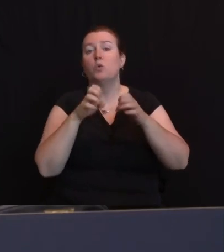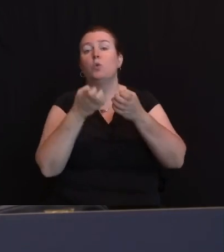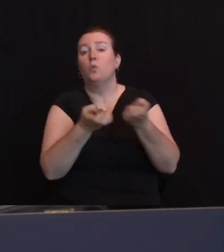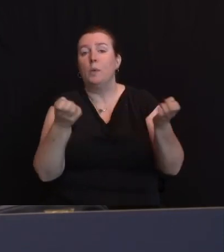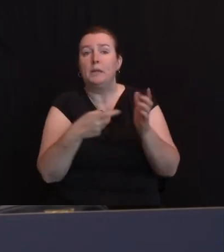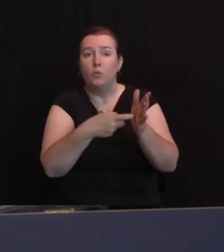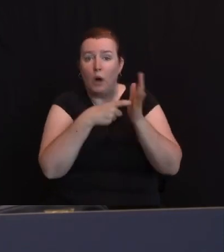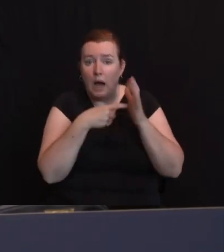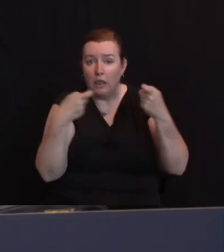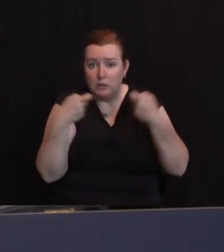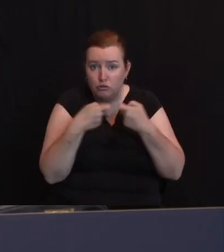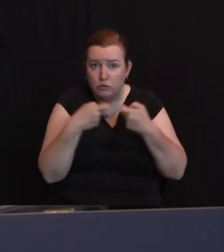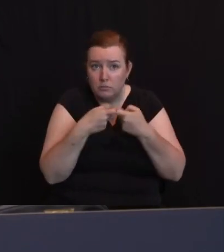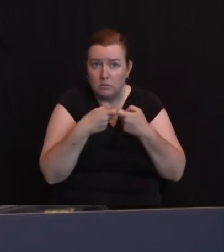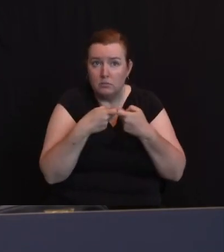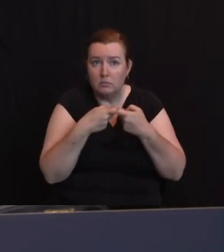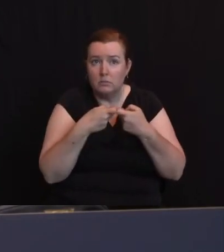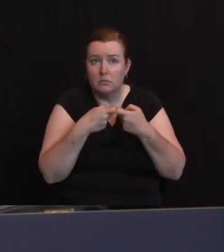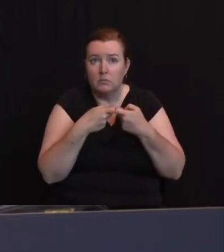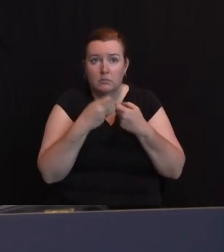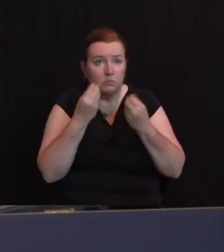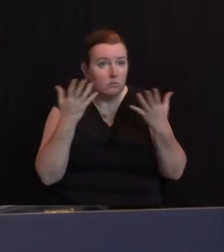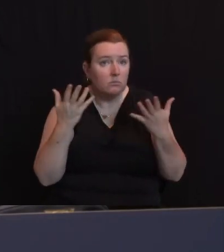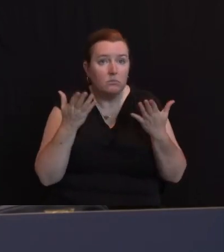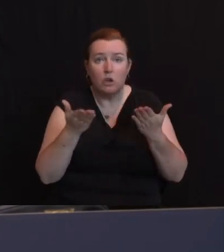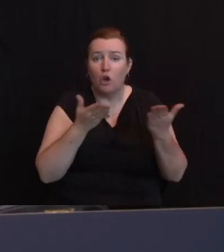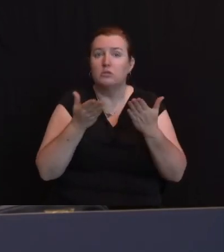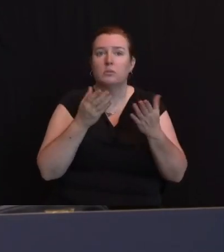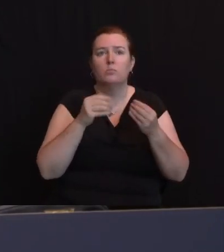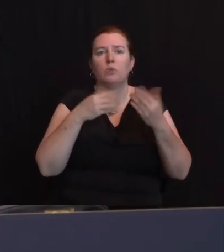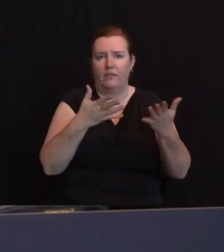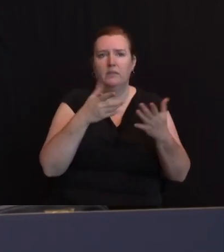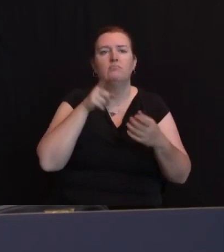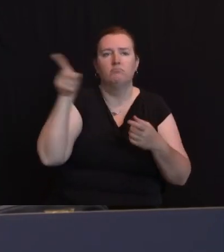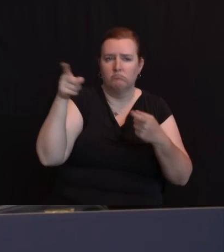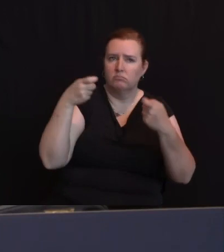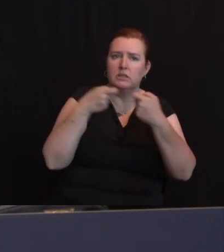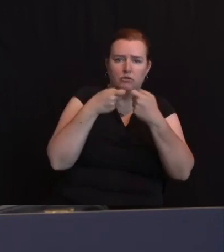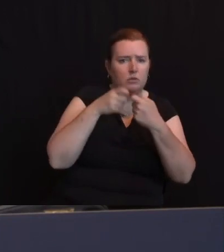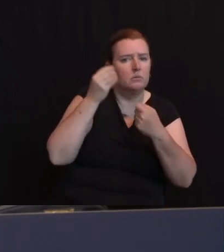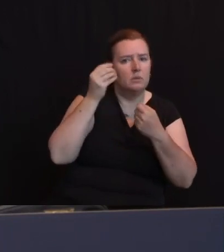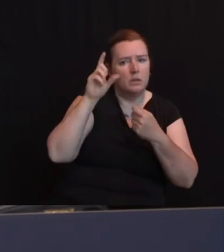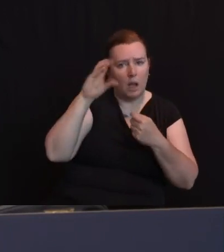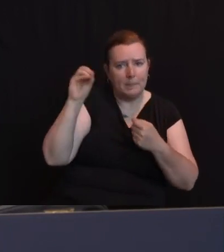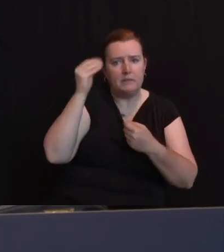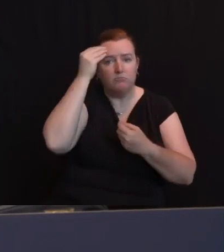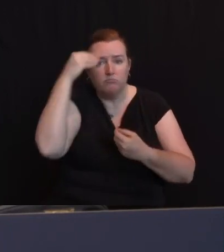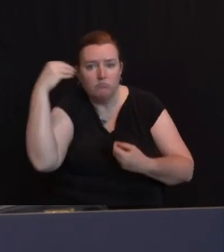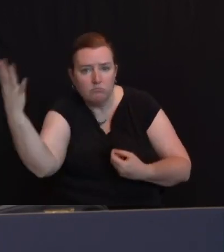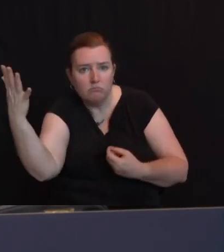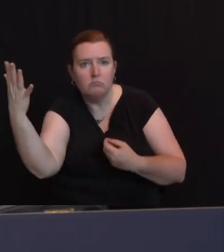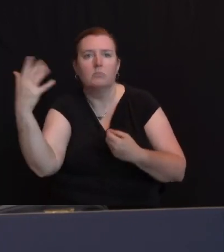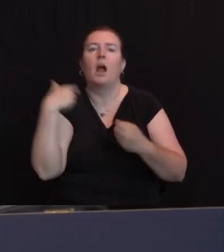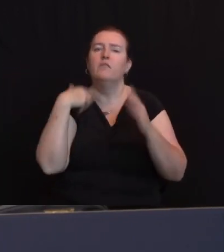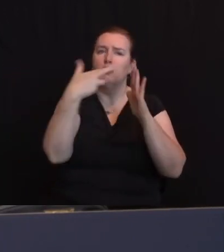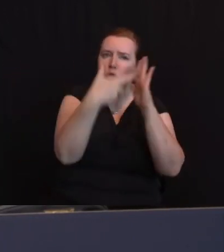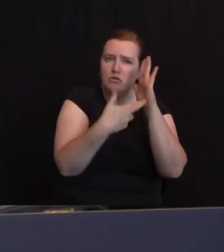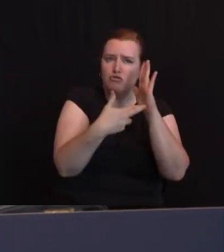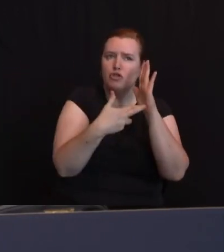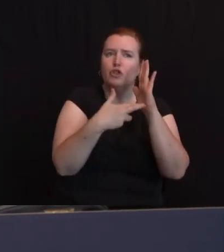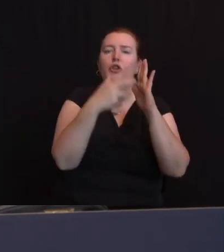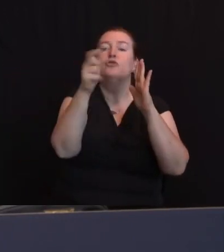electricity. All of the service providers have the way to register to be placed as a